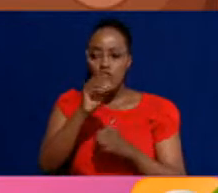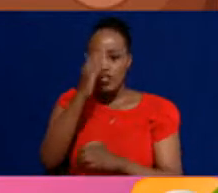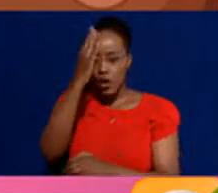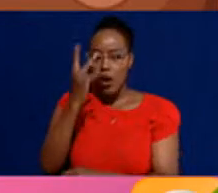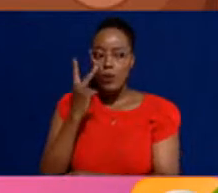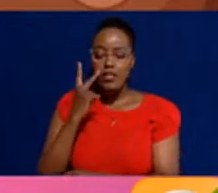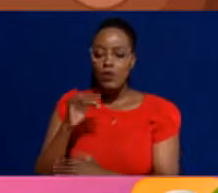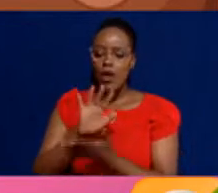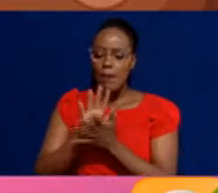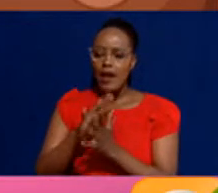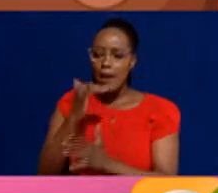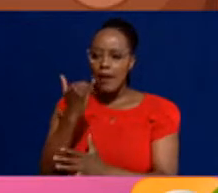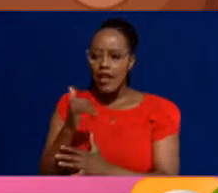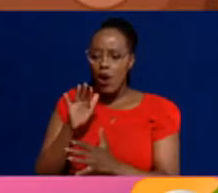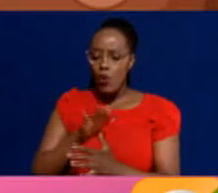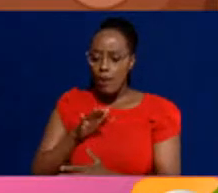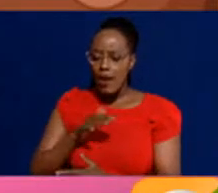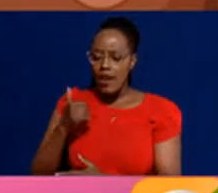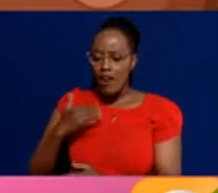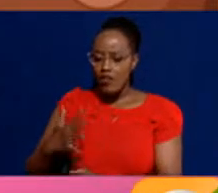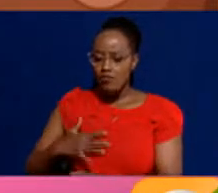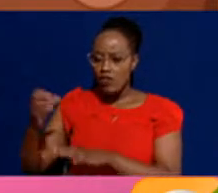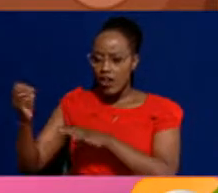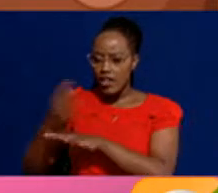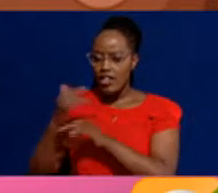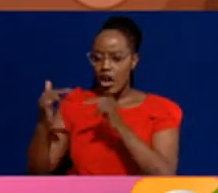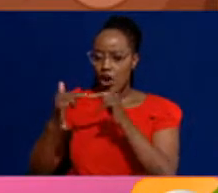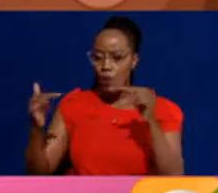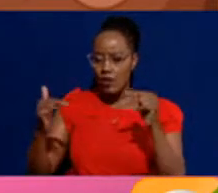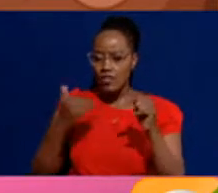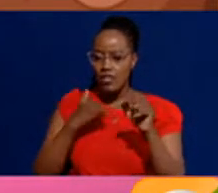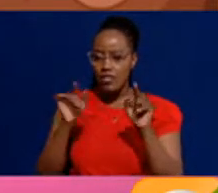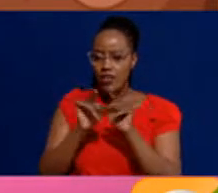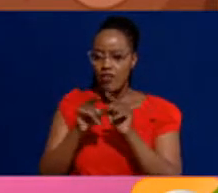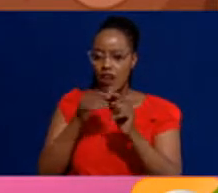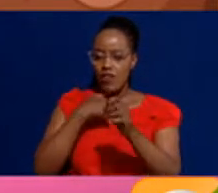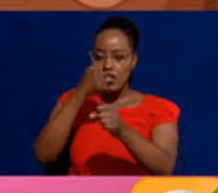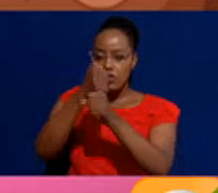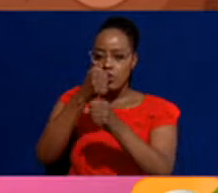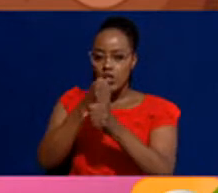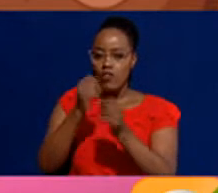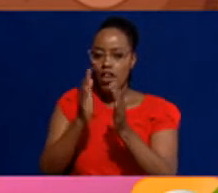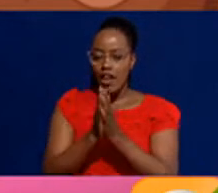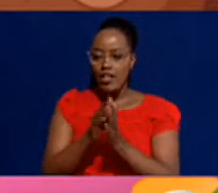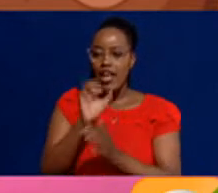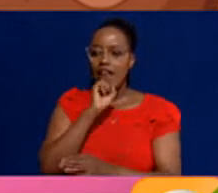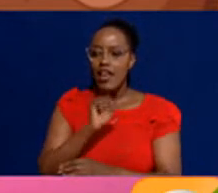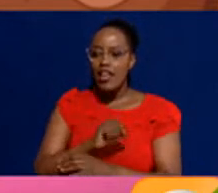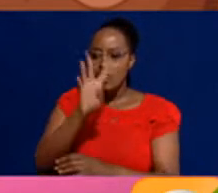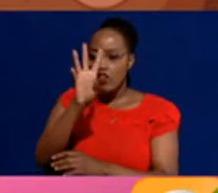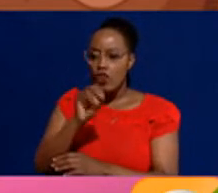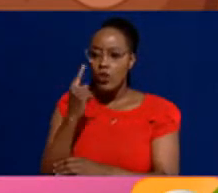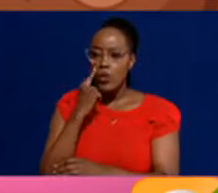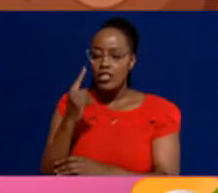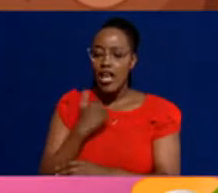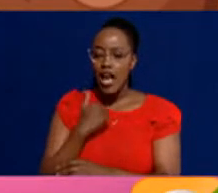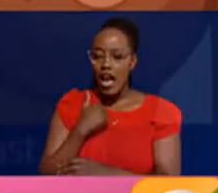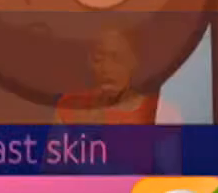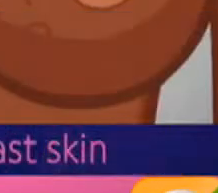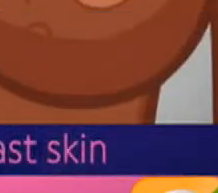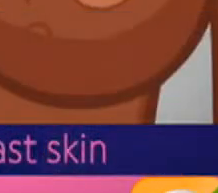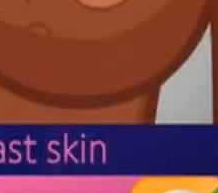we are getting younger and younger women getting breast cancer as opposed to Europe, to the Western world. So from age 40, we recommend that you do annual